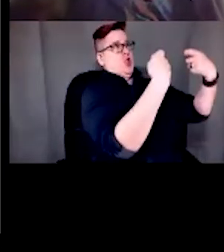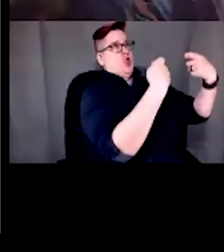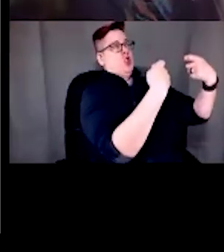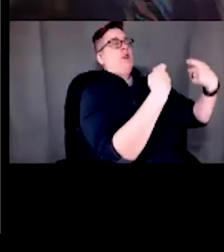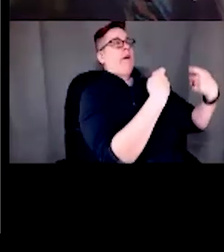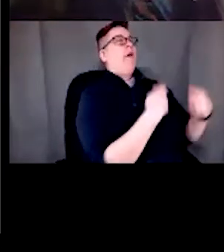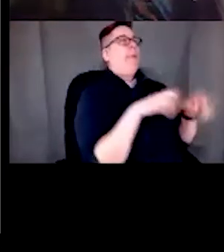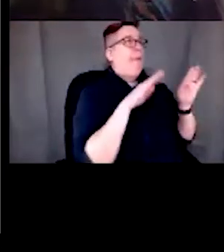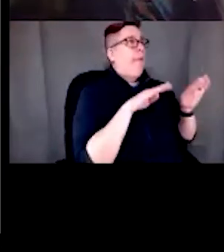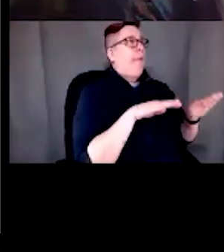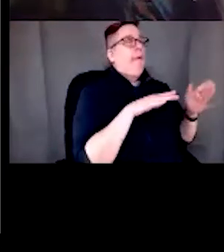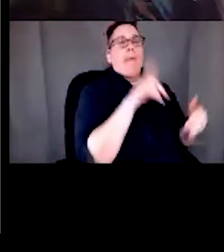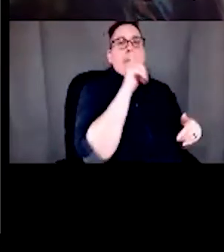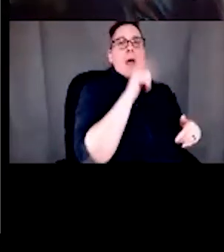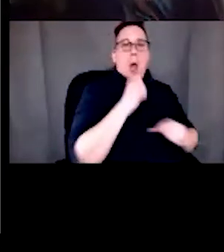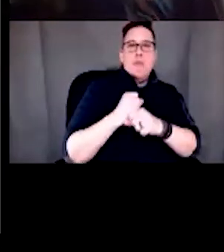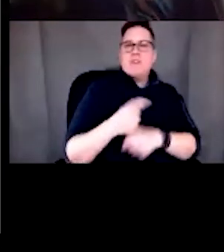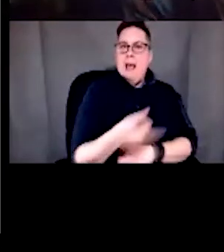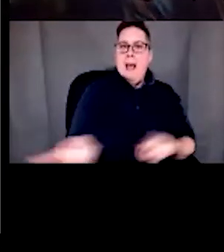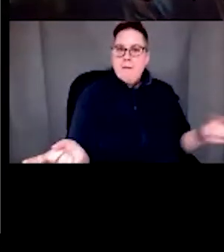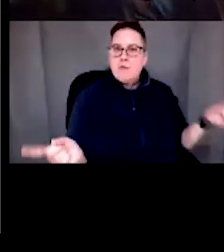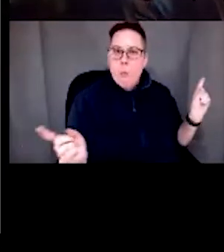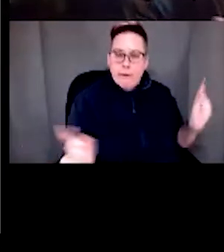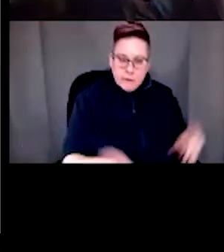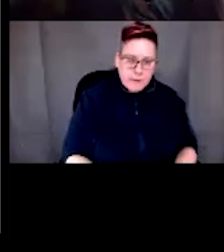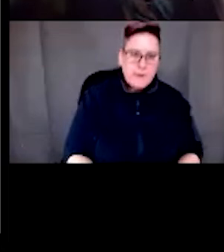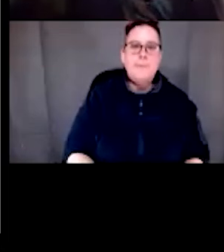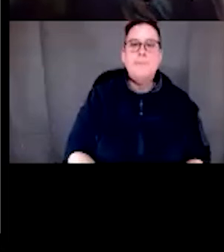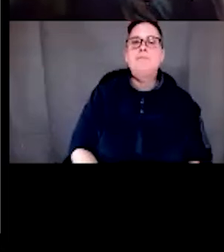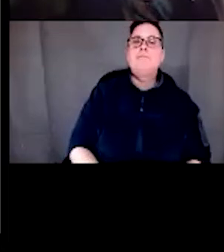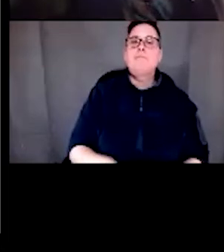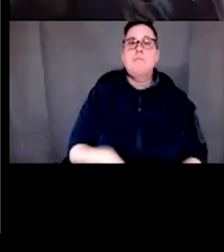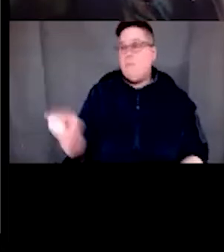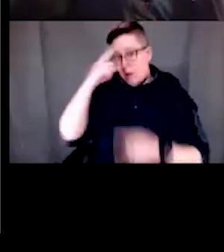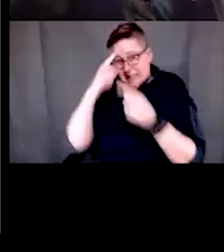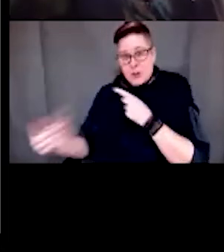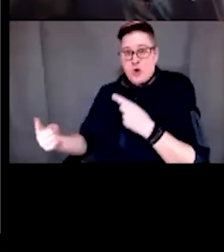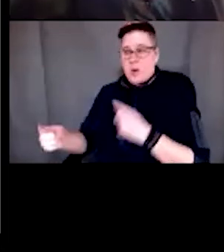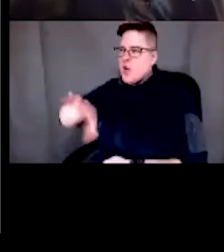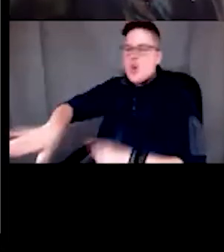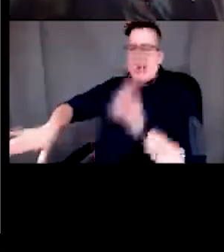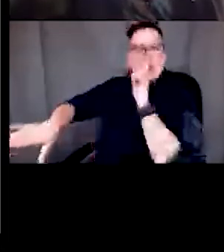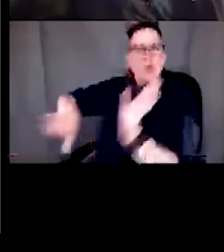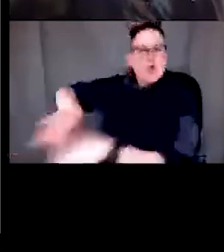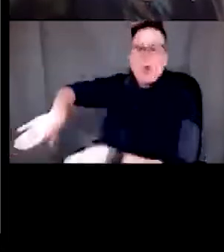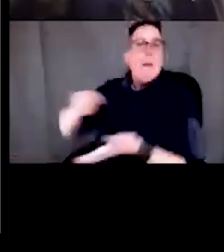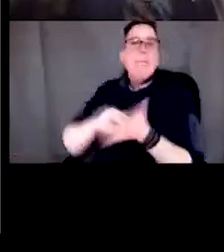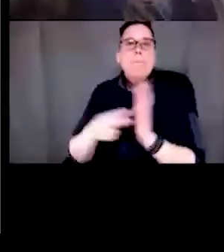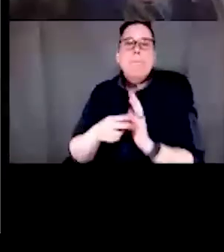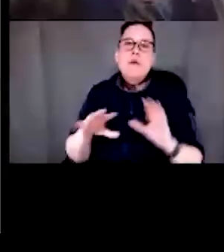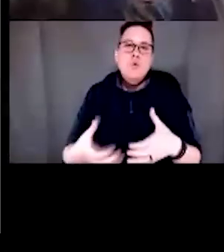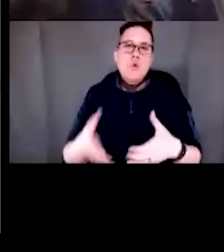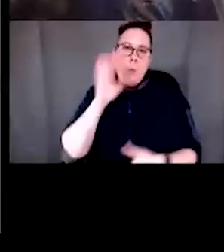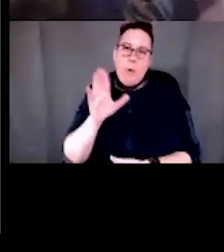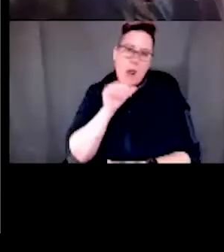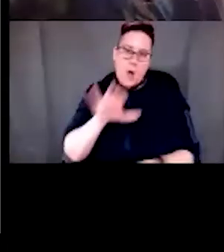to protect everybody else. It's well established that silencing dissent means that your group is going to do